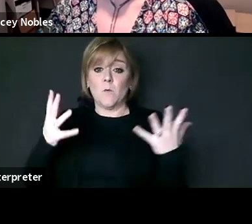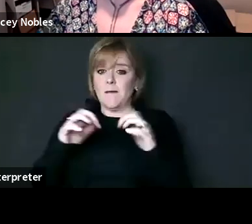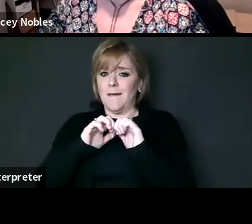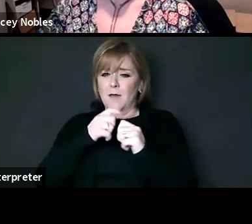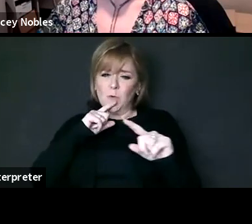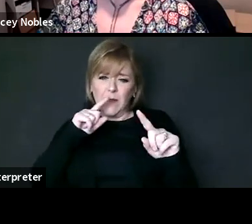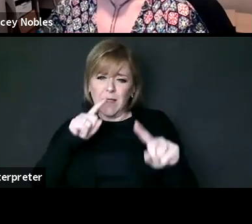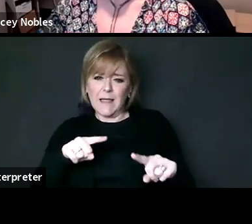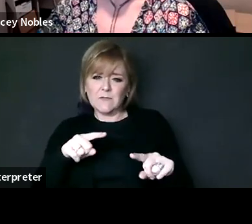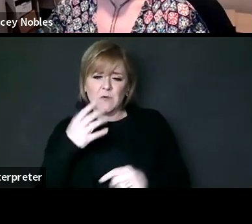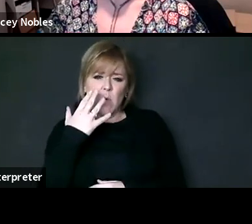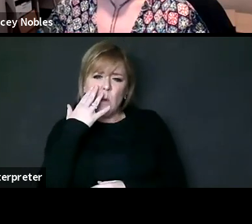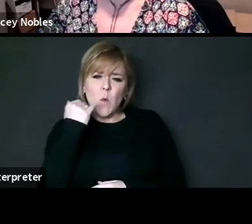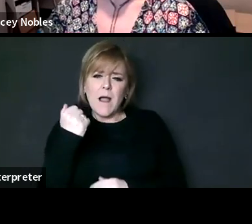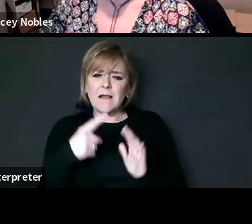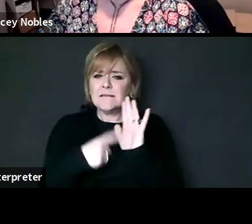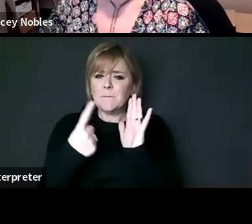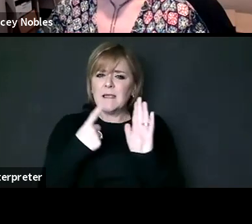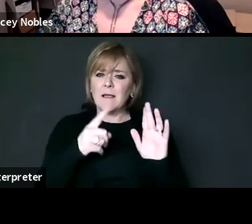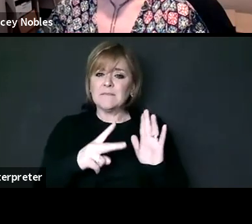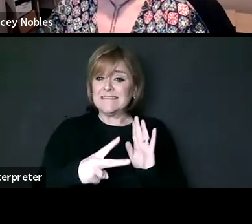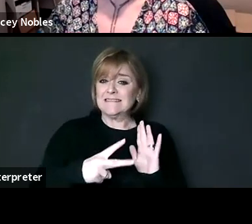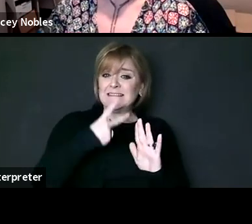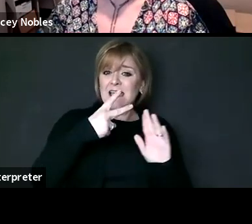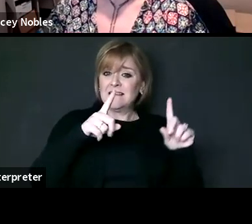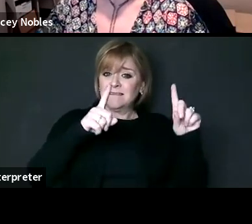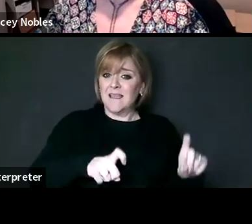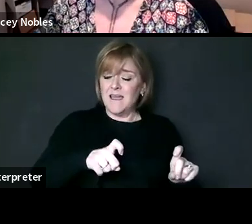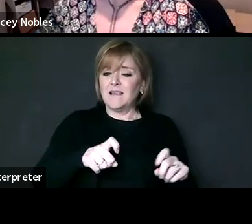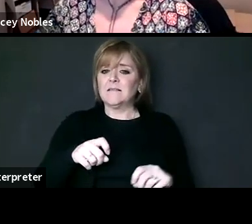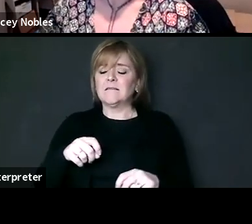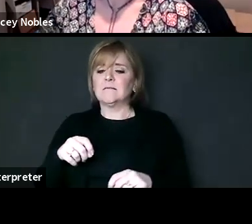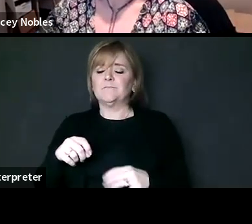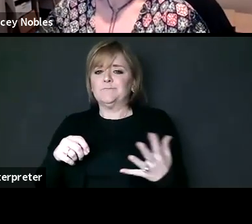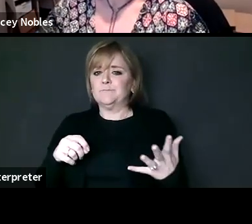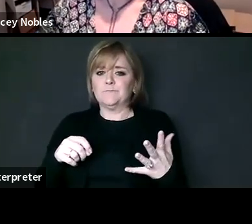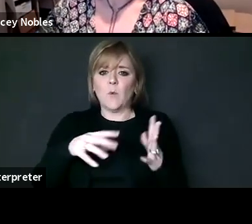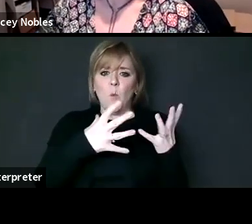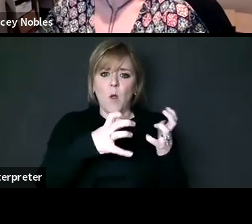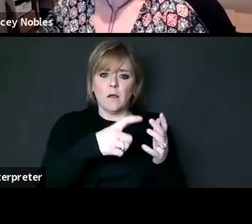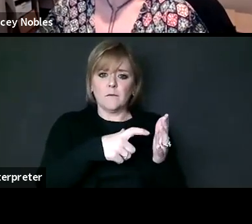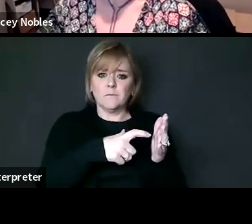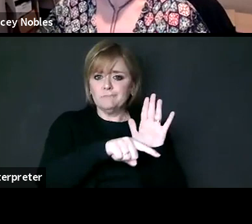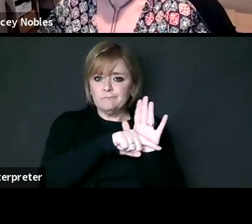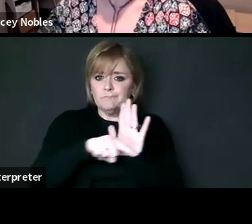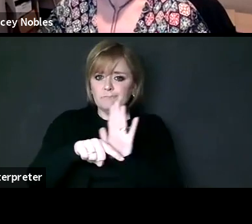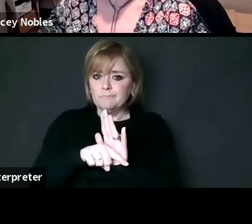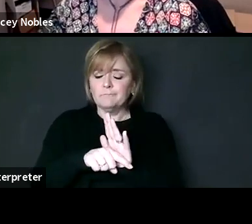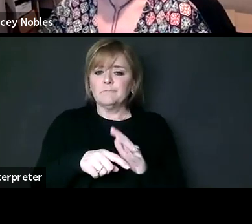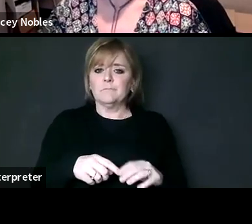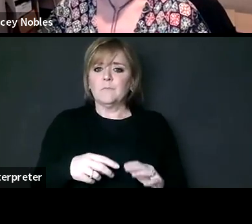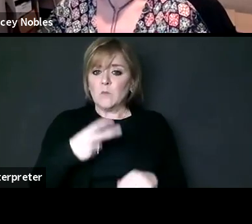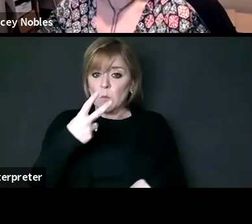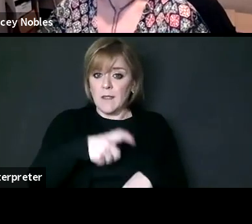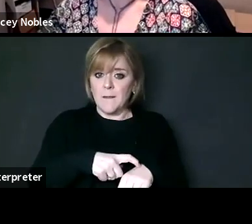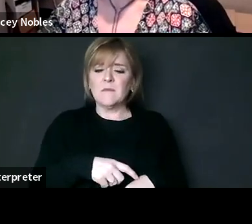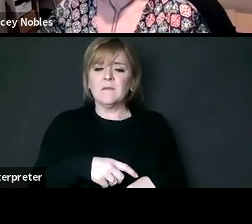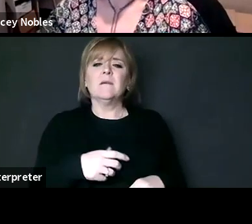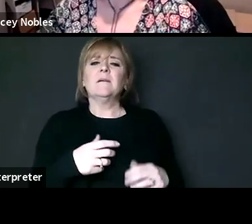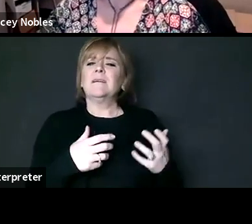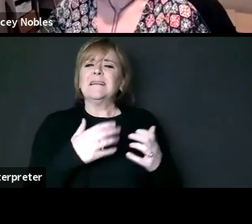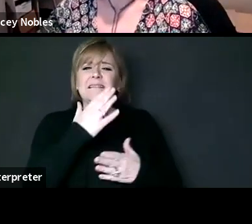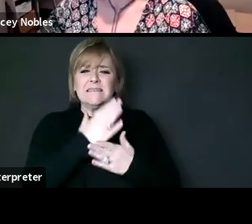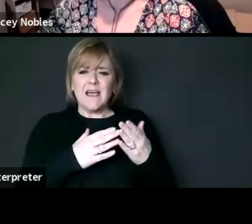about why we do that versus 2 negative tests for somebody that's going to, for most cases, some of those people are going to